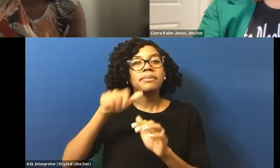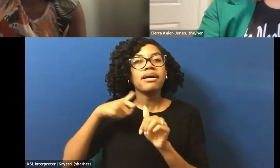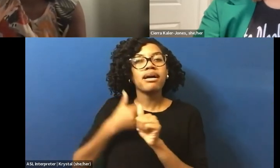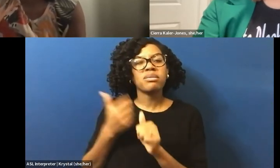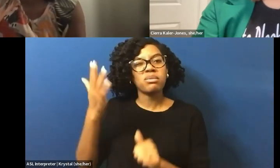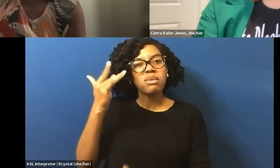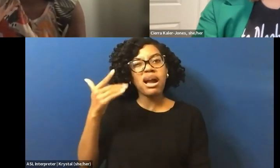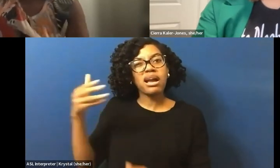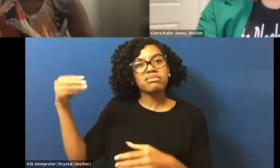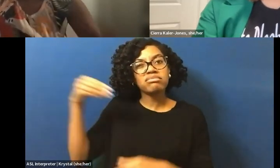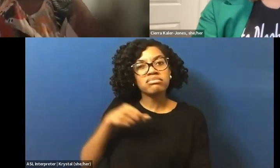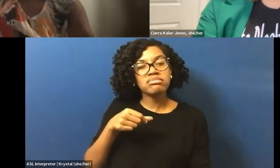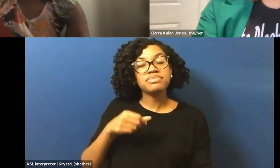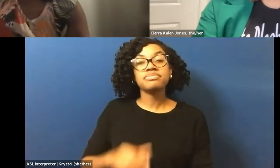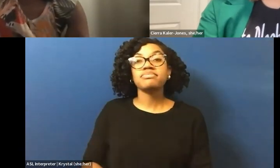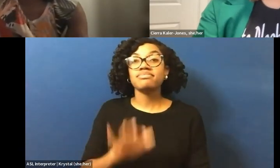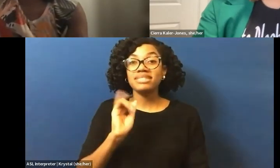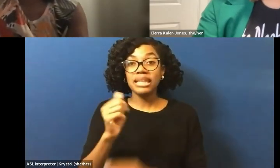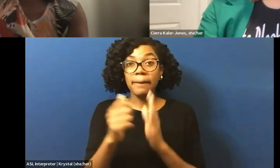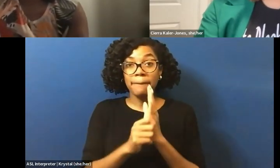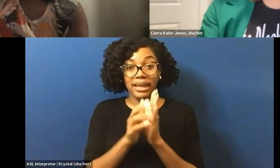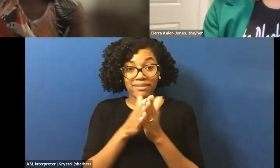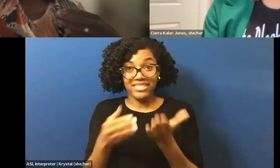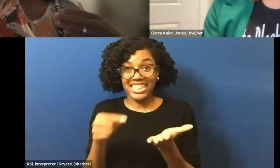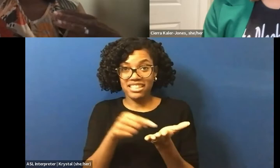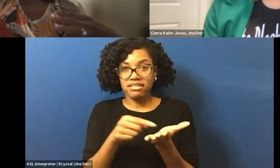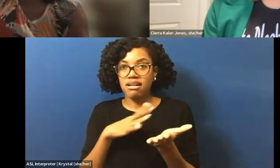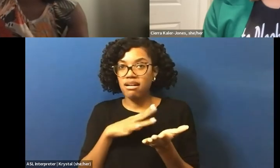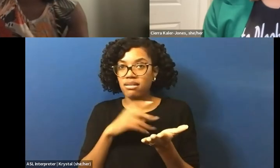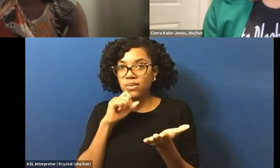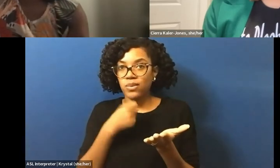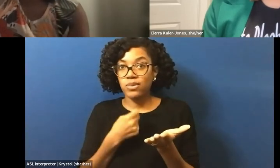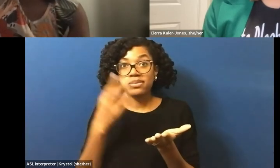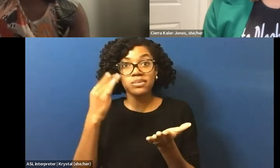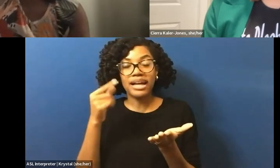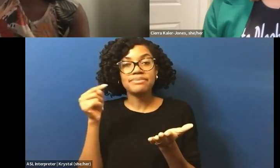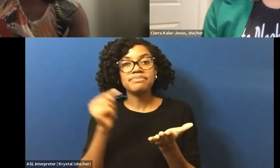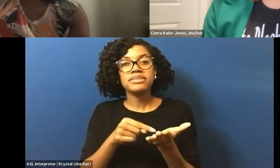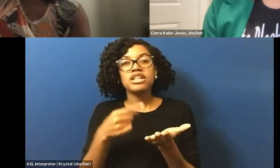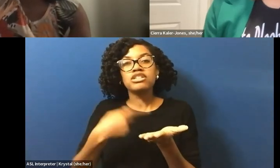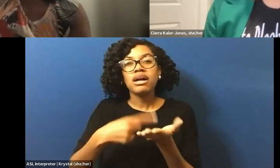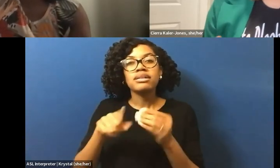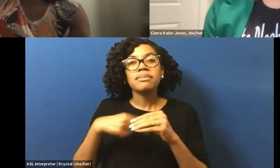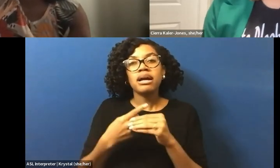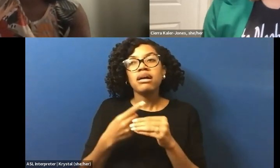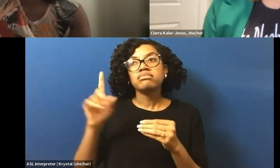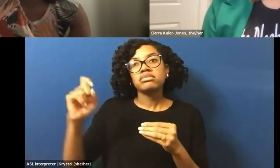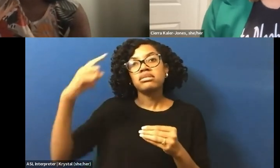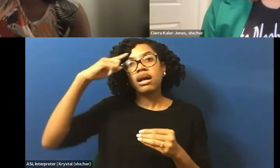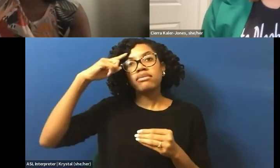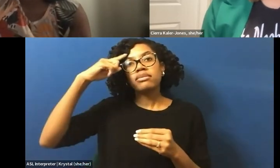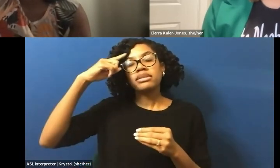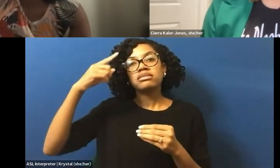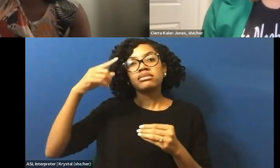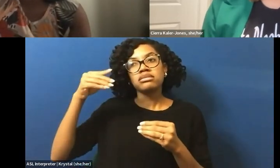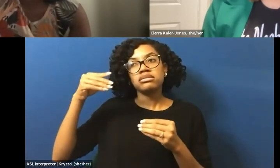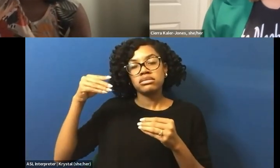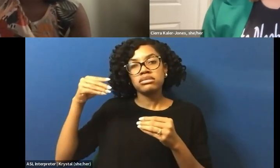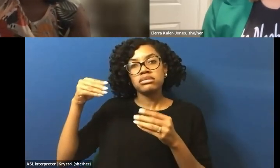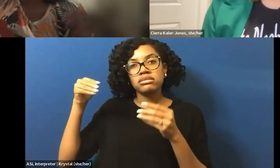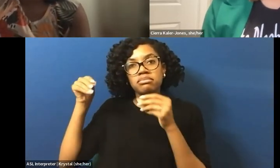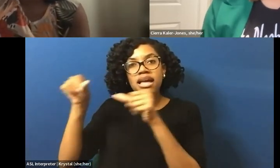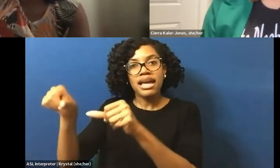that particular pamphlet is that she references both, you know, American payouts to say those who were in Japanese internment camps, for